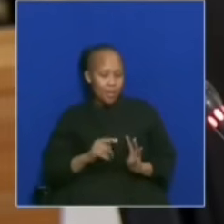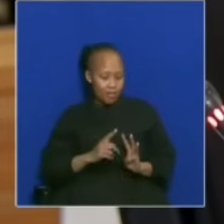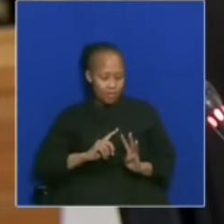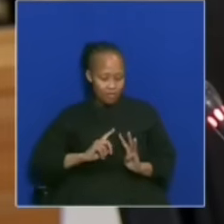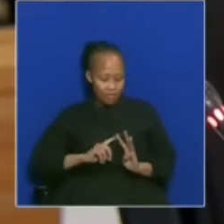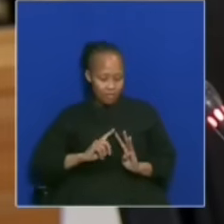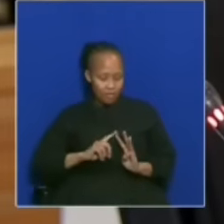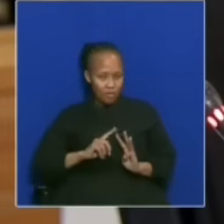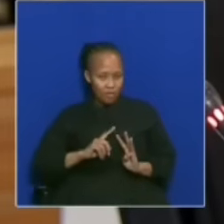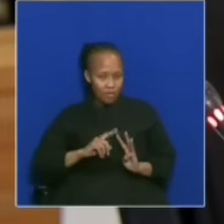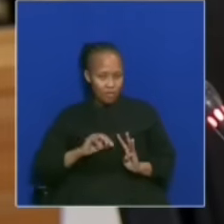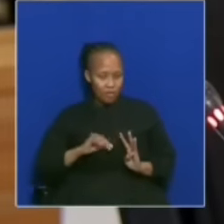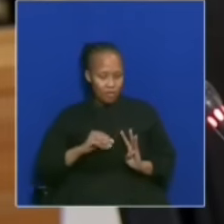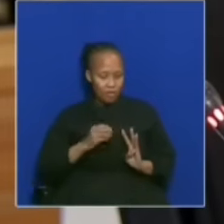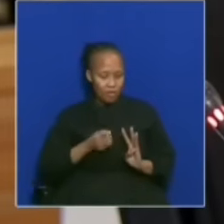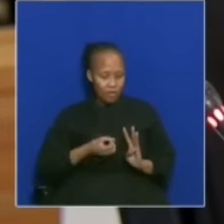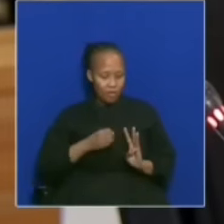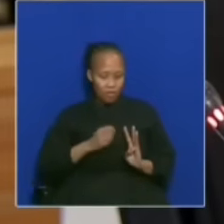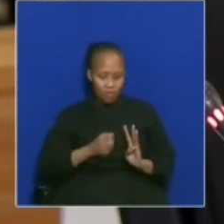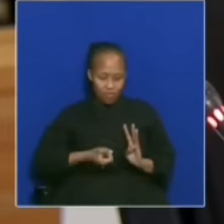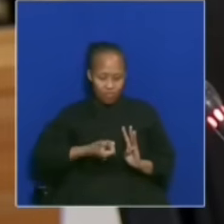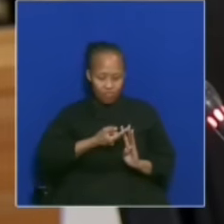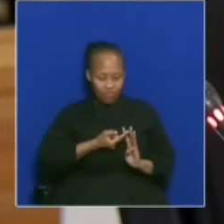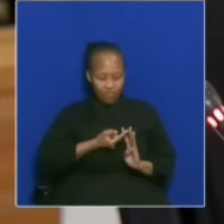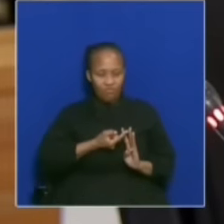Sayed, and we'll play them through one by one.